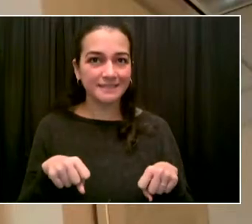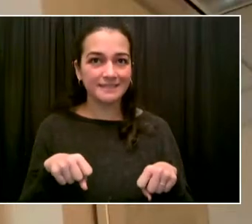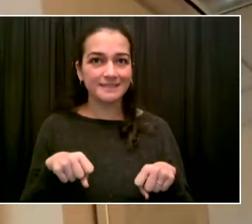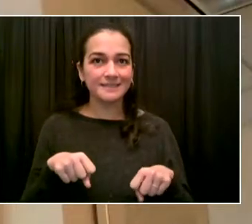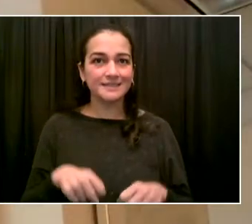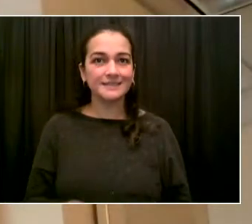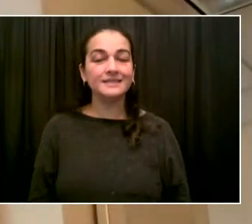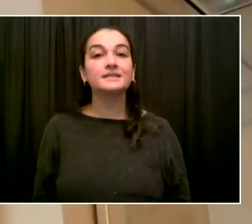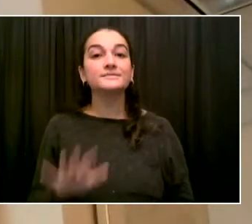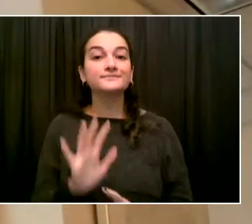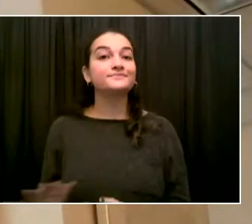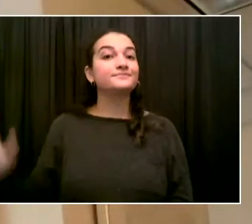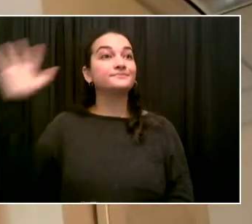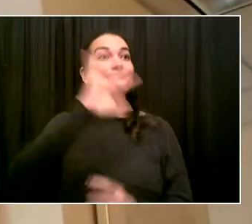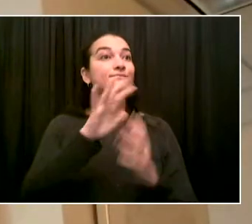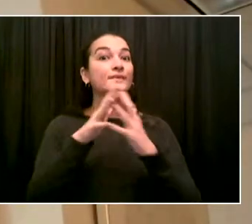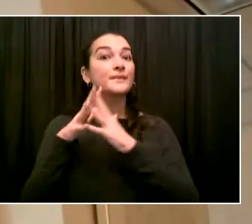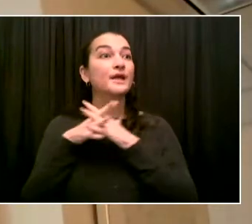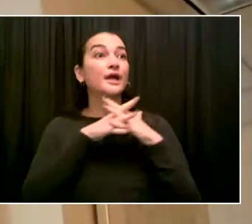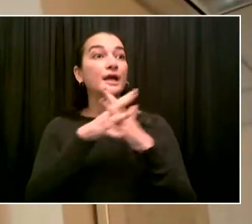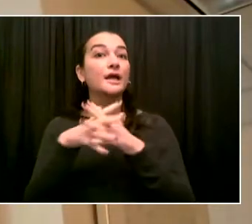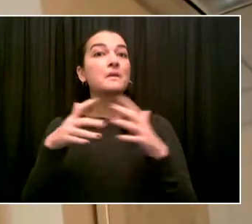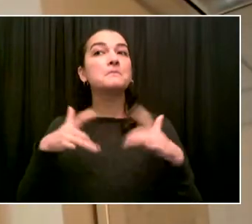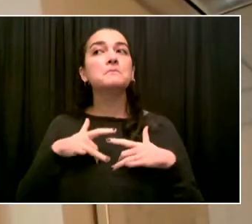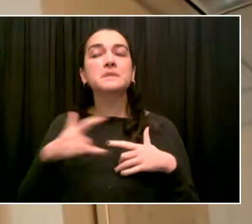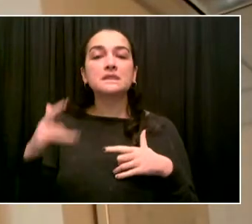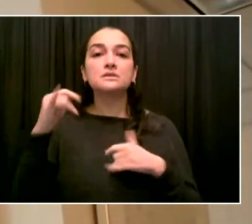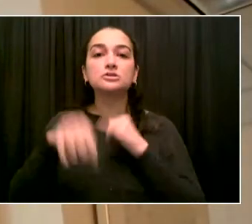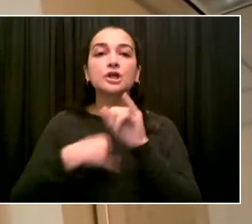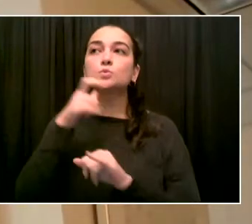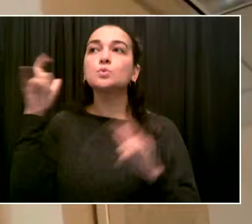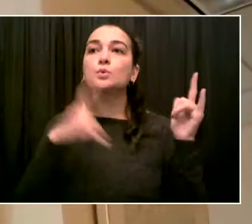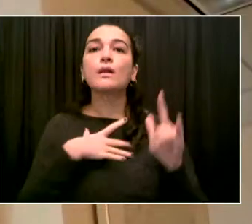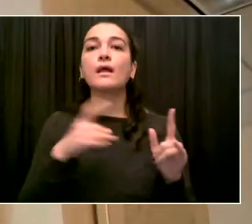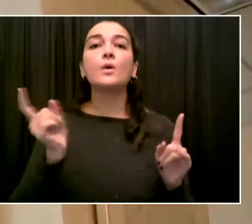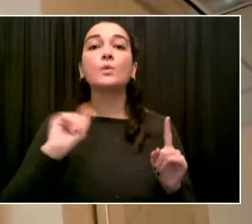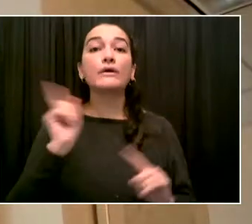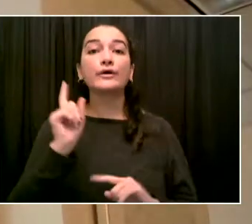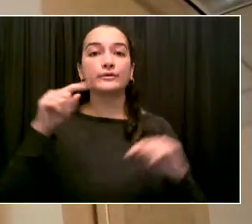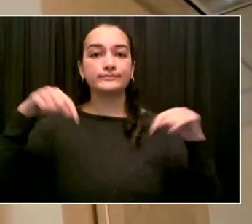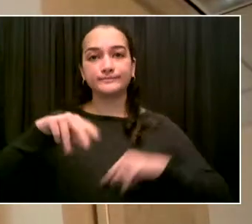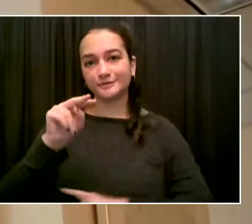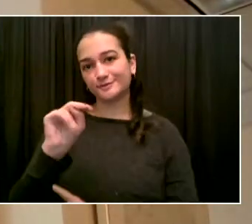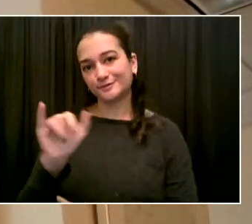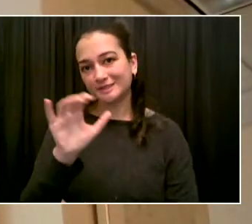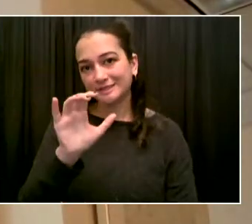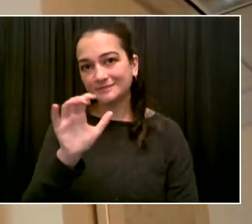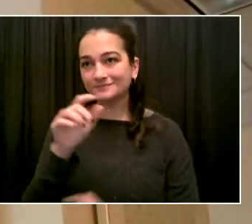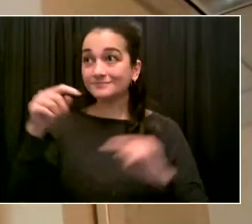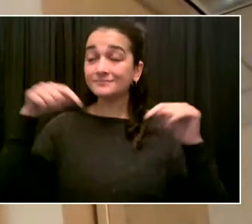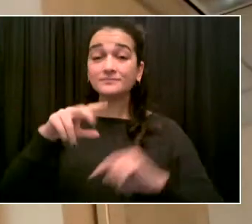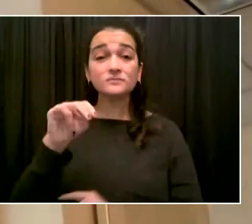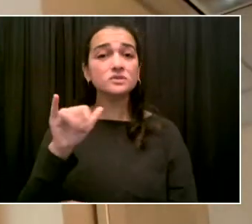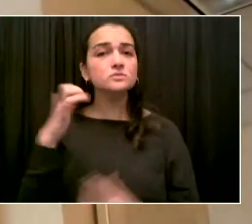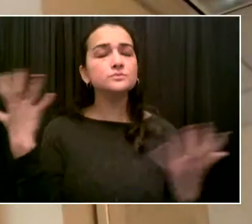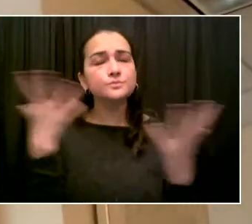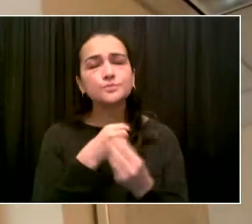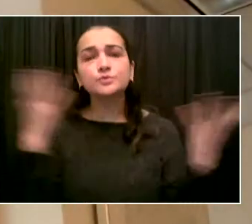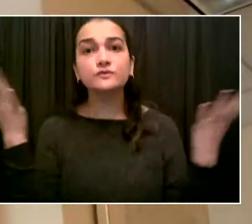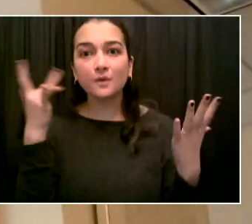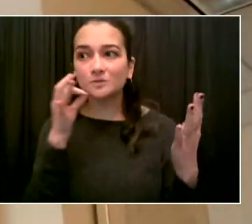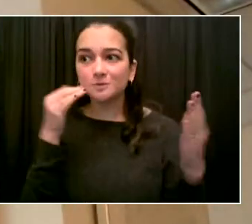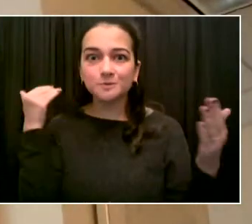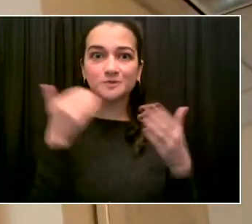opportunity right in front of us with the Christmas and festive holiday season just ahead. Of course, New York City is the beacon for tourism